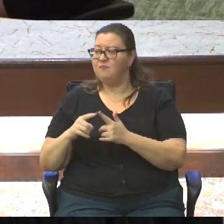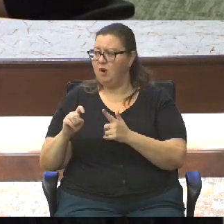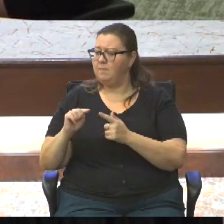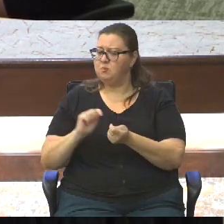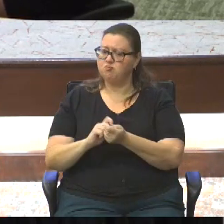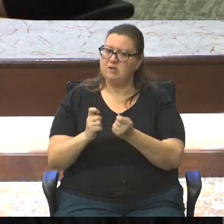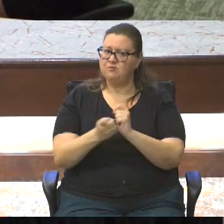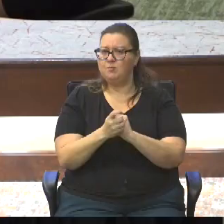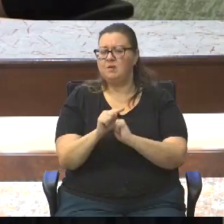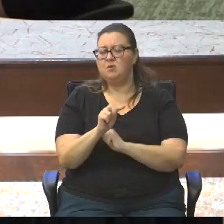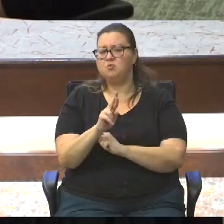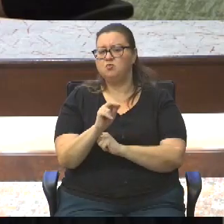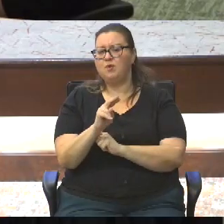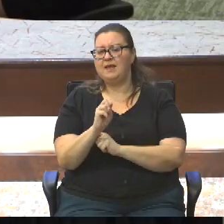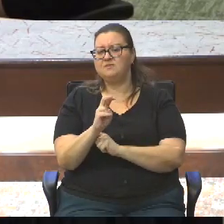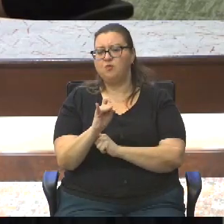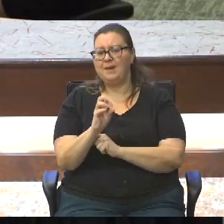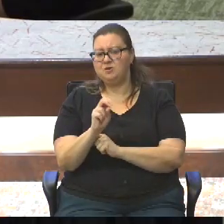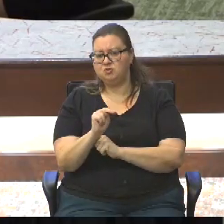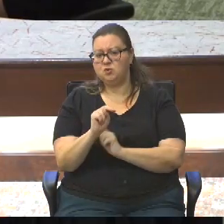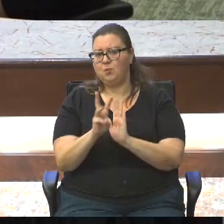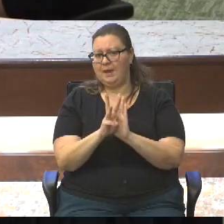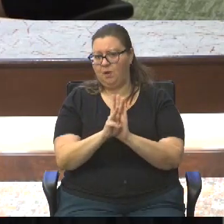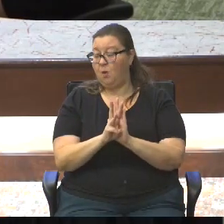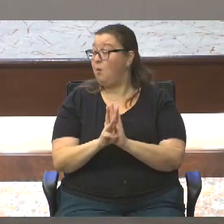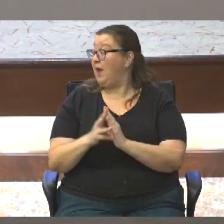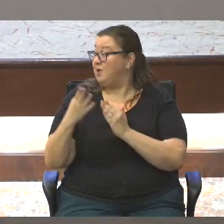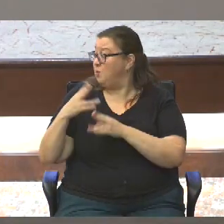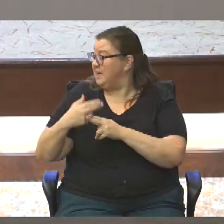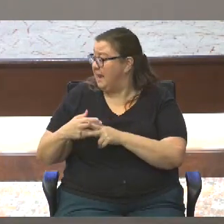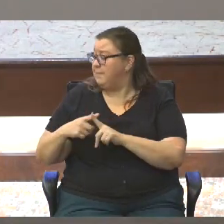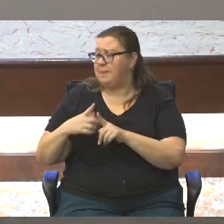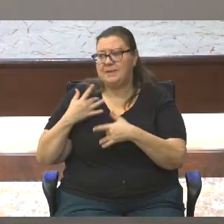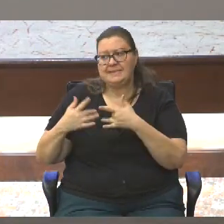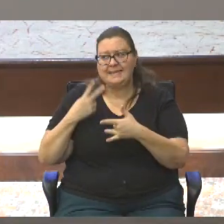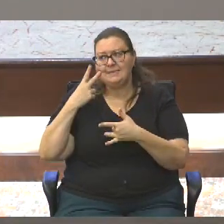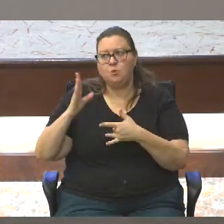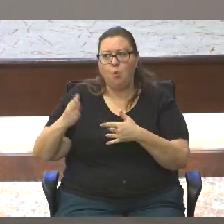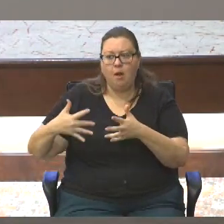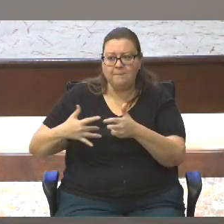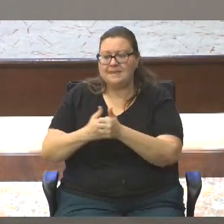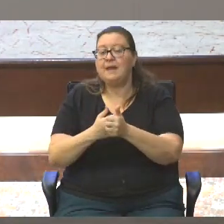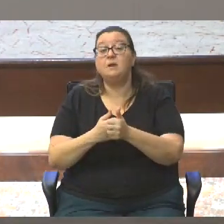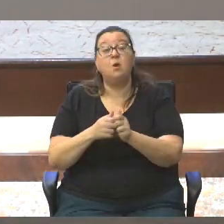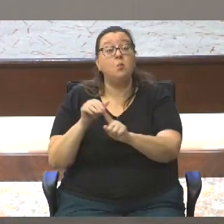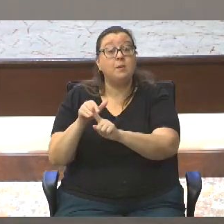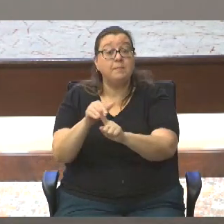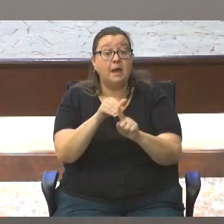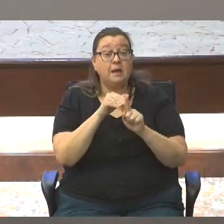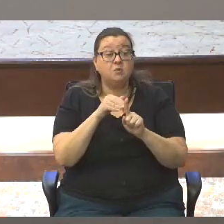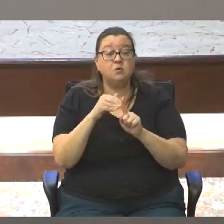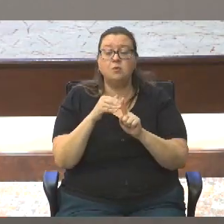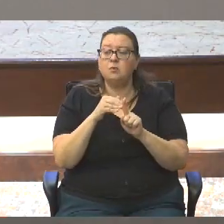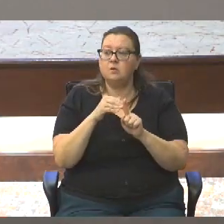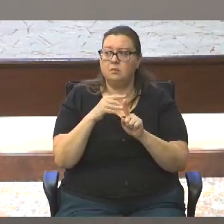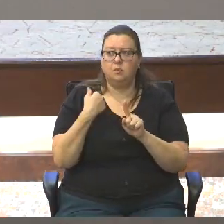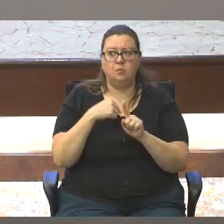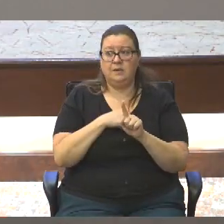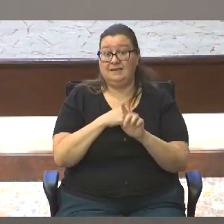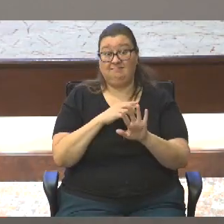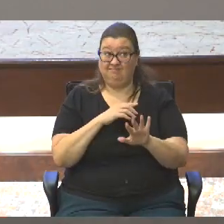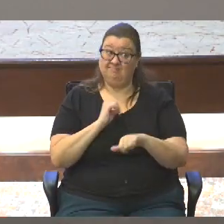name. So Robin will have to take care of you. But I'm excited to hear the update. And as a reminder, we conducted a